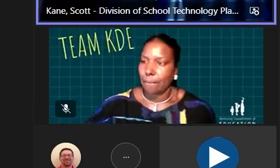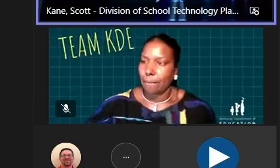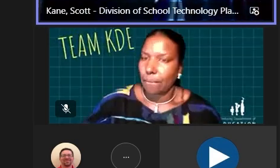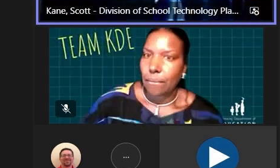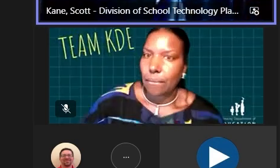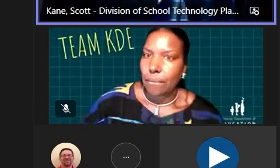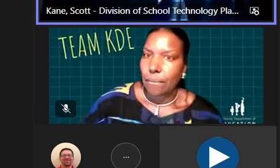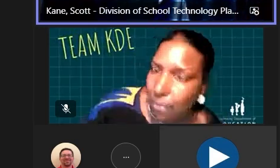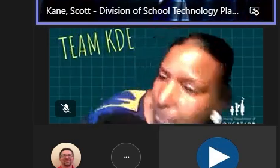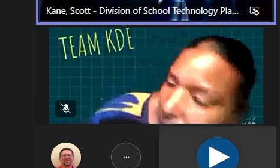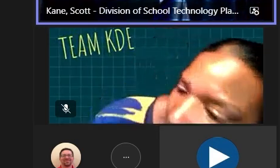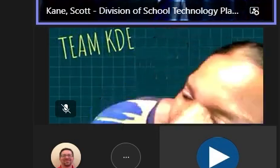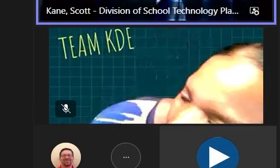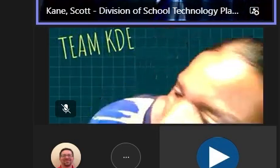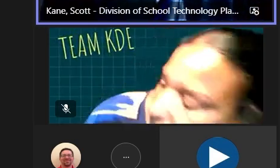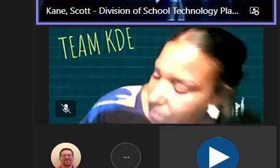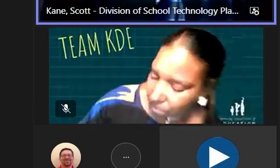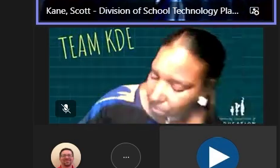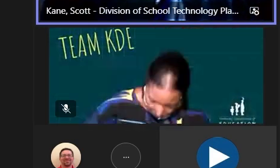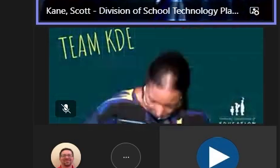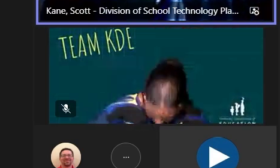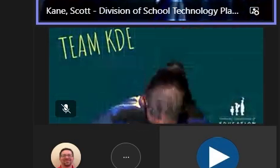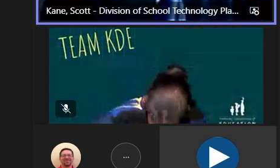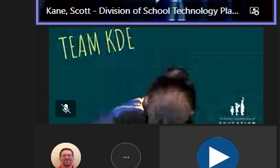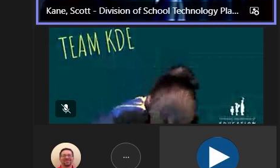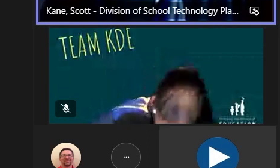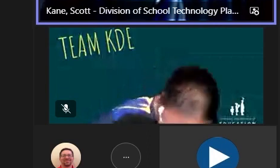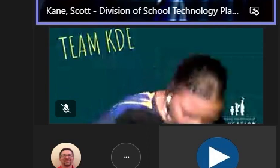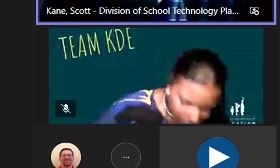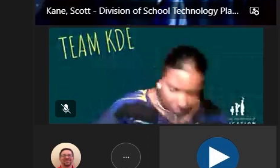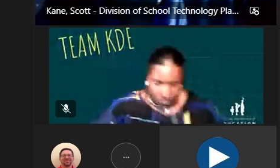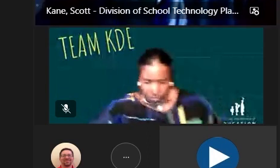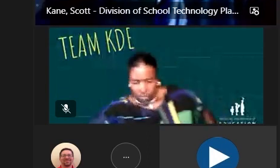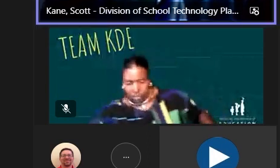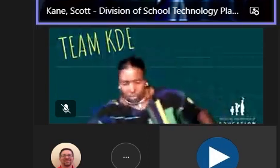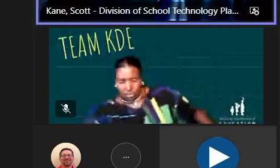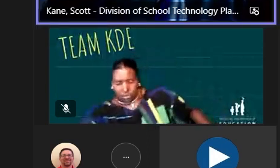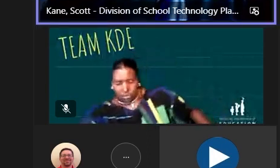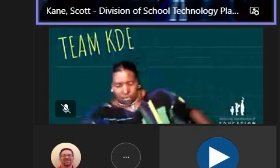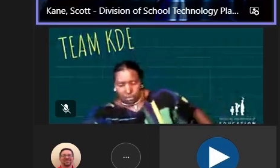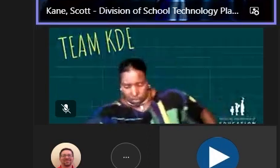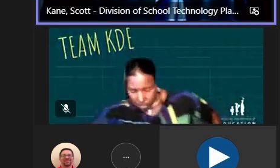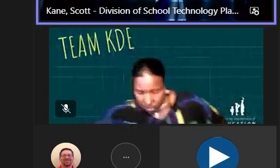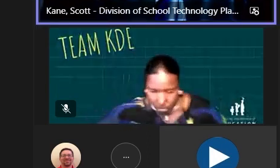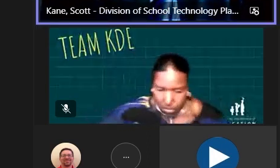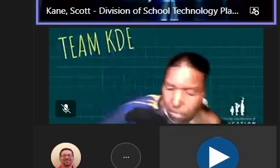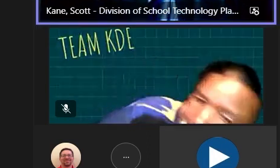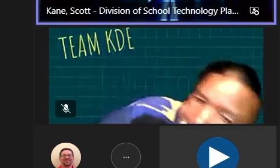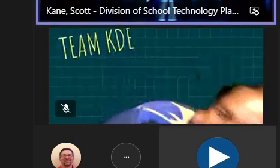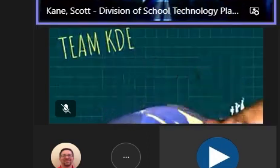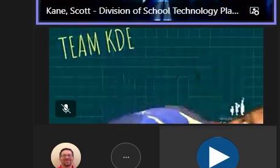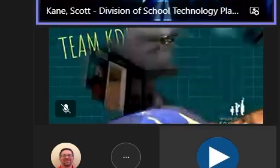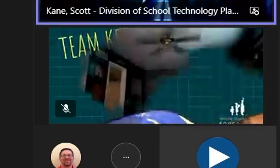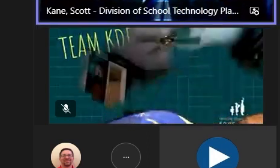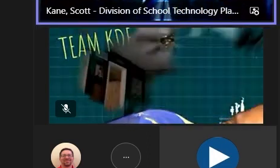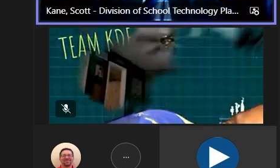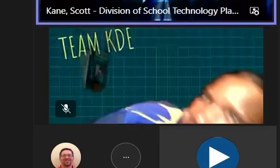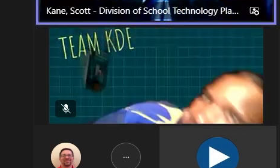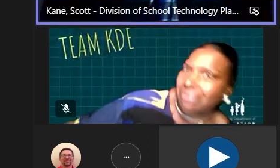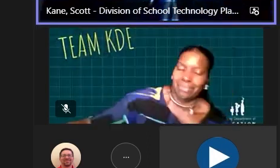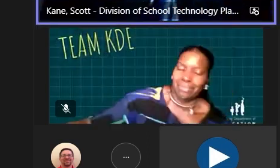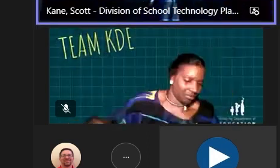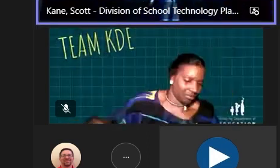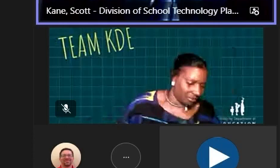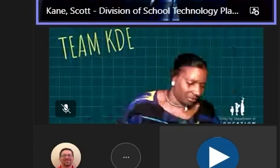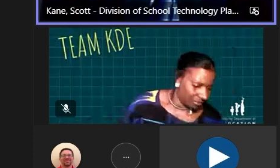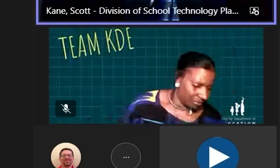and this now it says for the units is each, and this is going to either